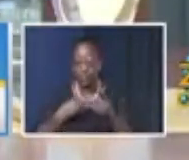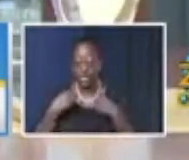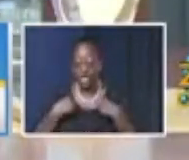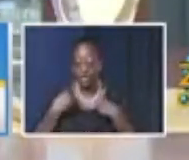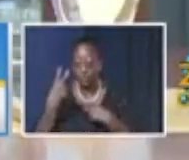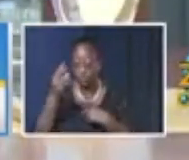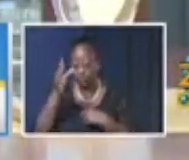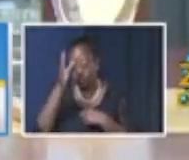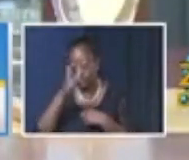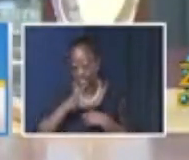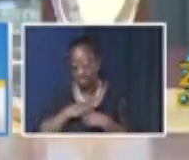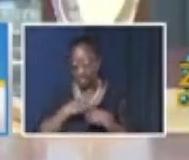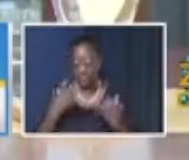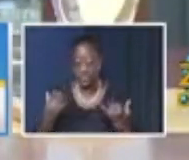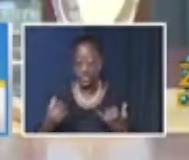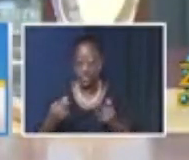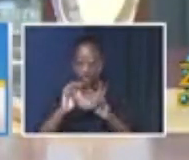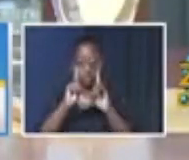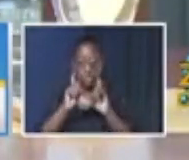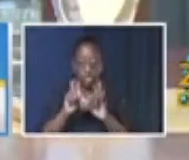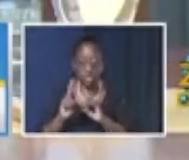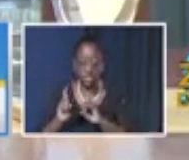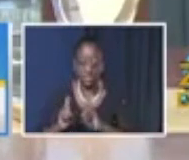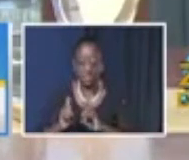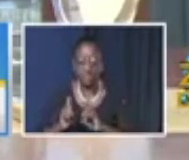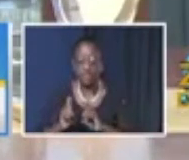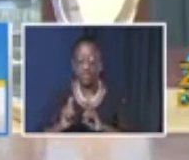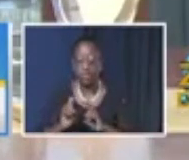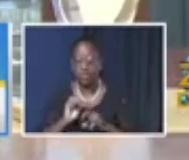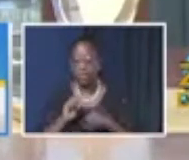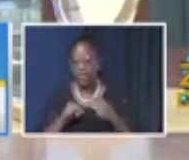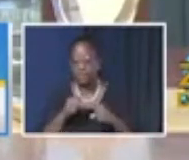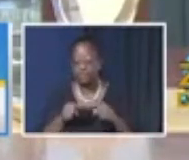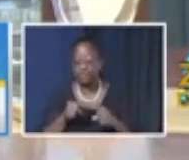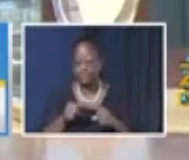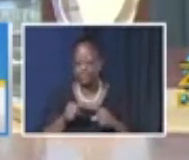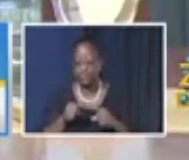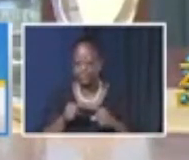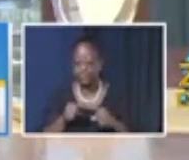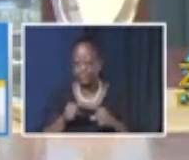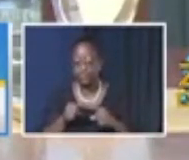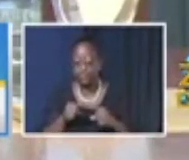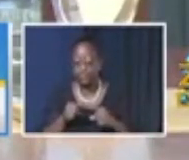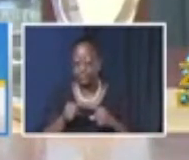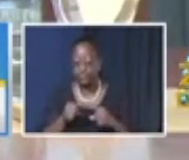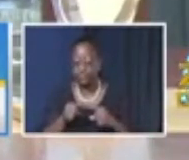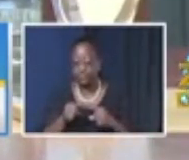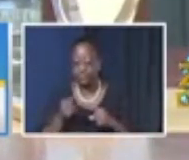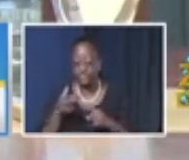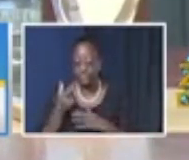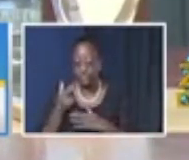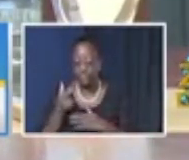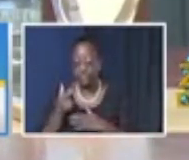in custody and are being questioning reference to that matter.